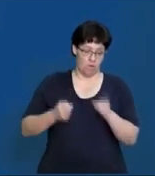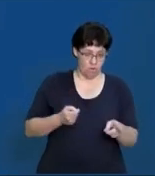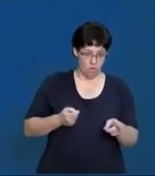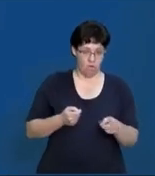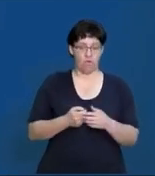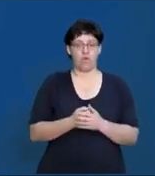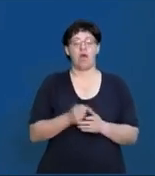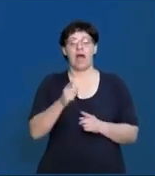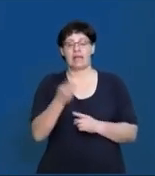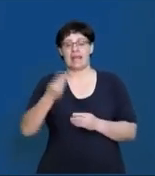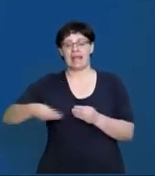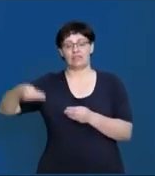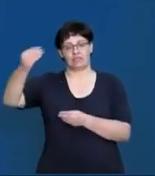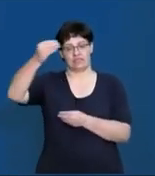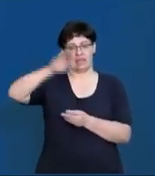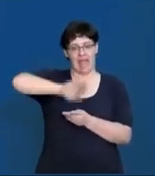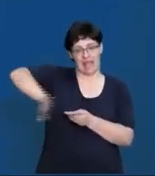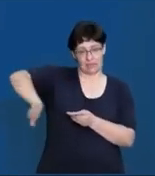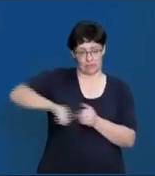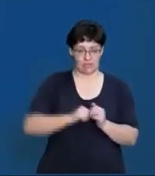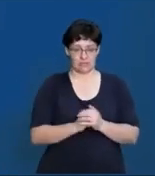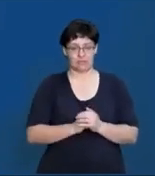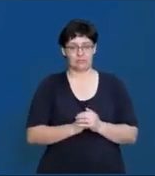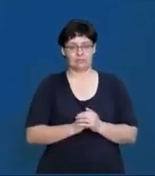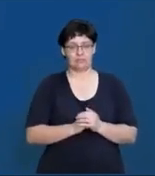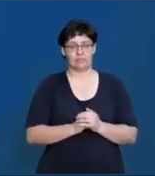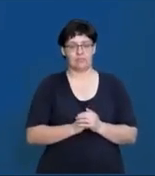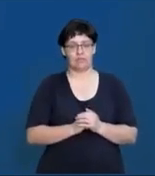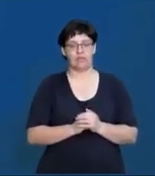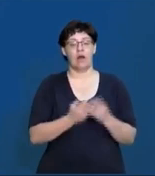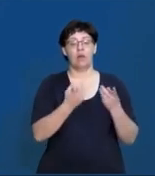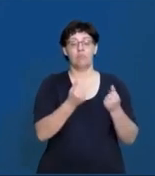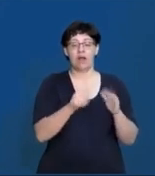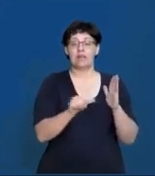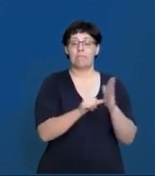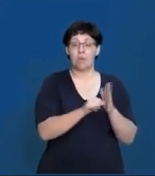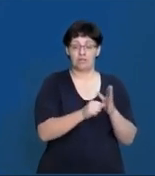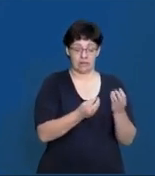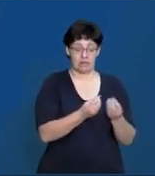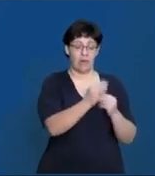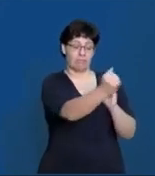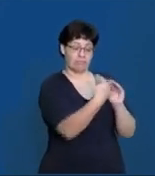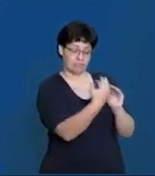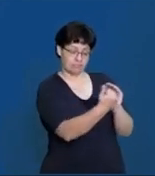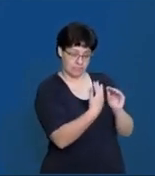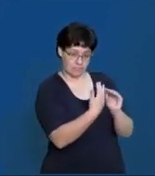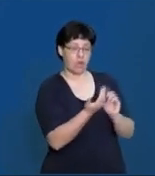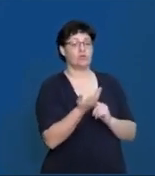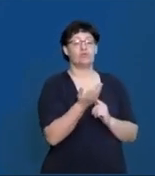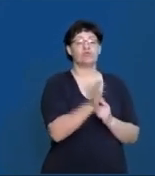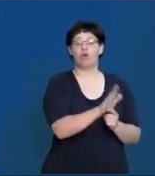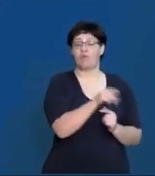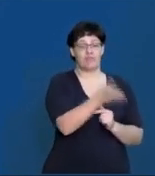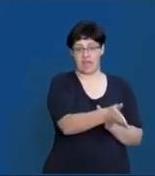Interest rates are taken into account for this one, and then interest rates are excluded there. Then prices